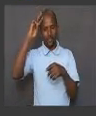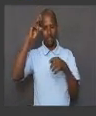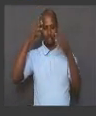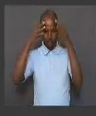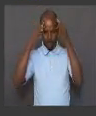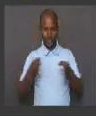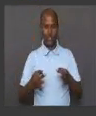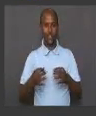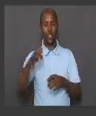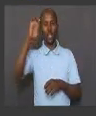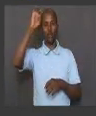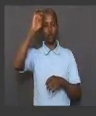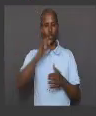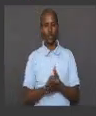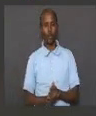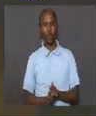fixed exponent.